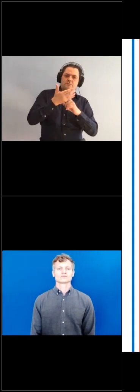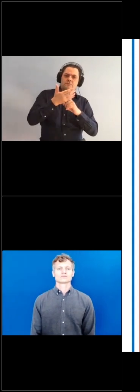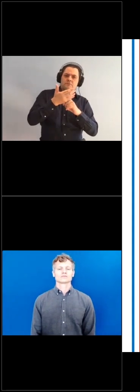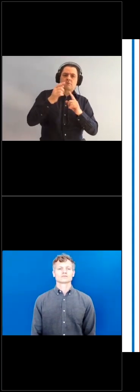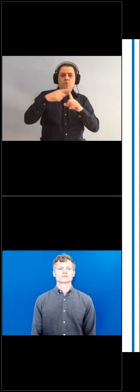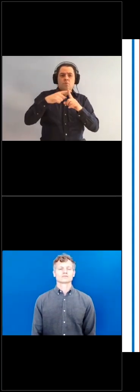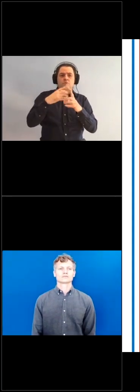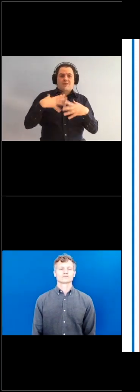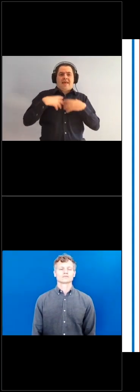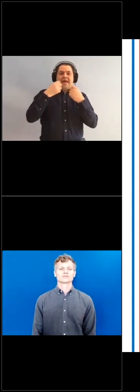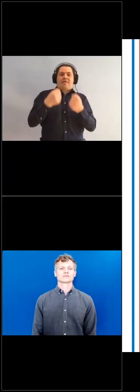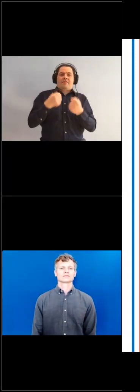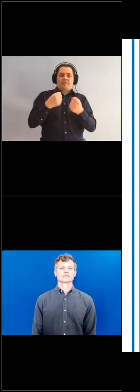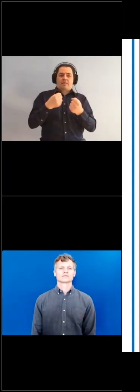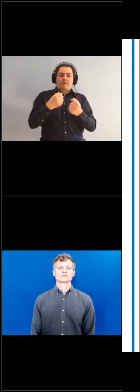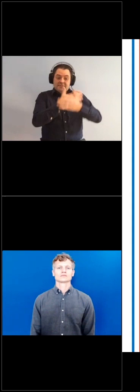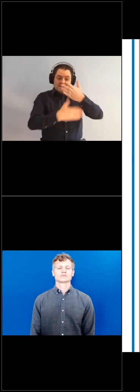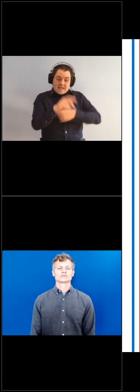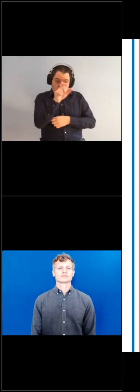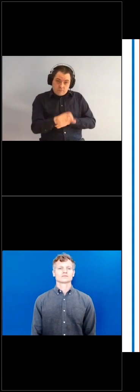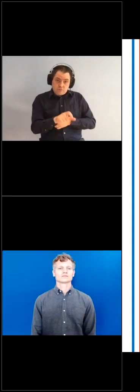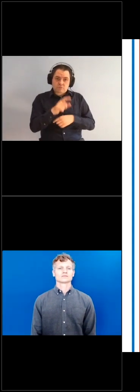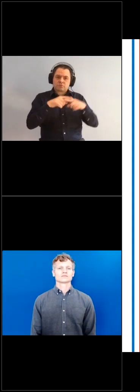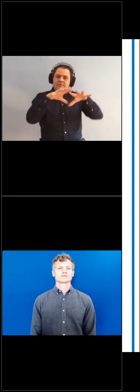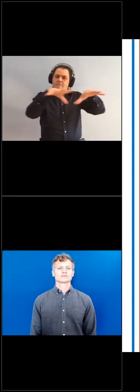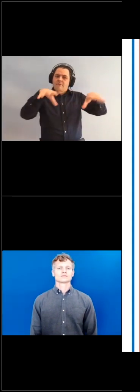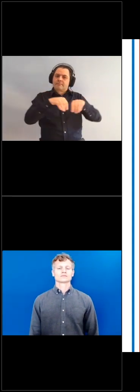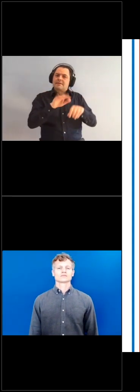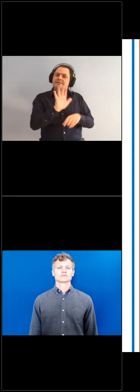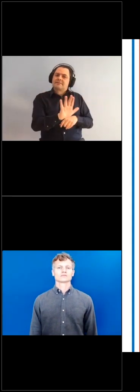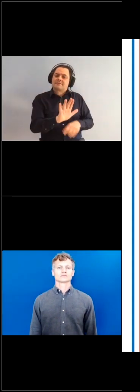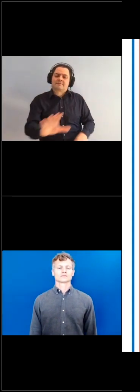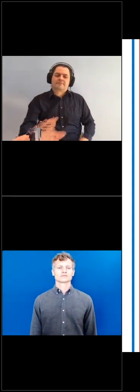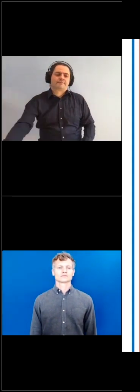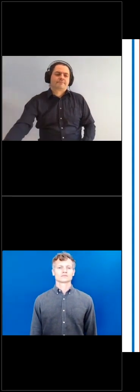families. So next slide.